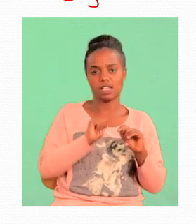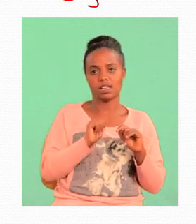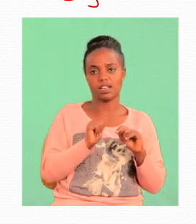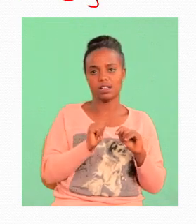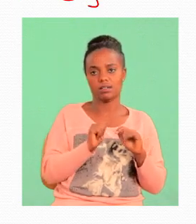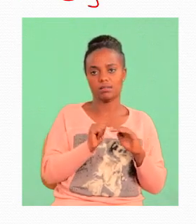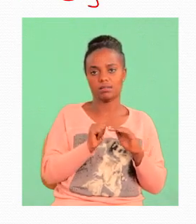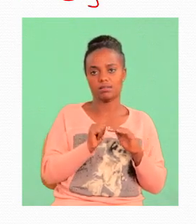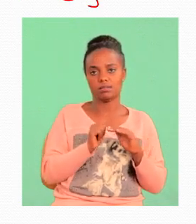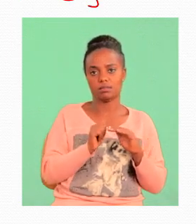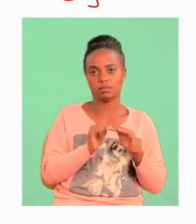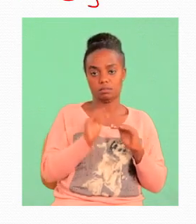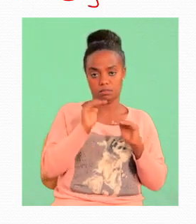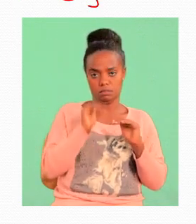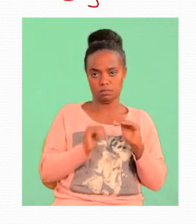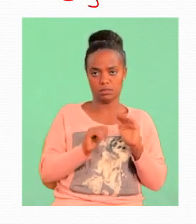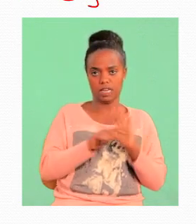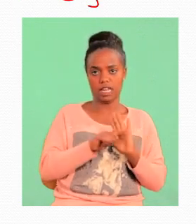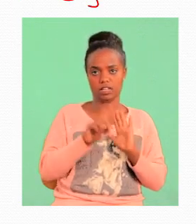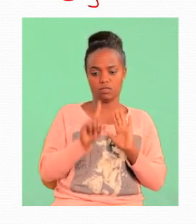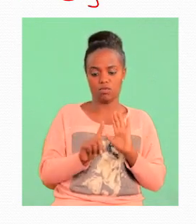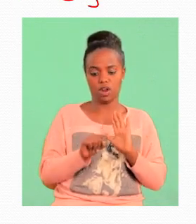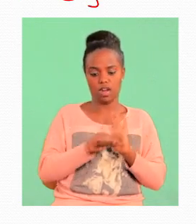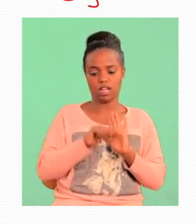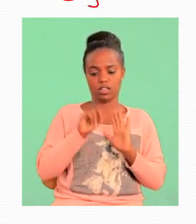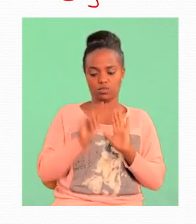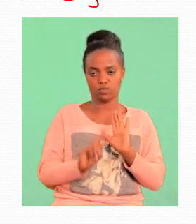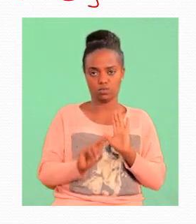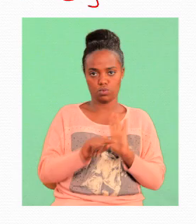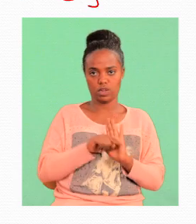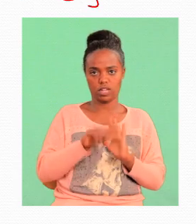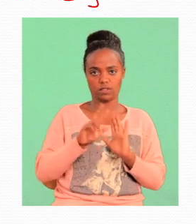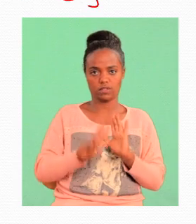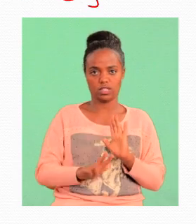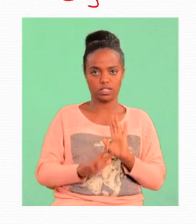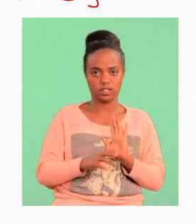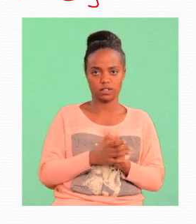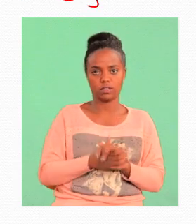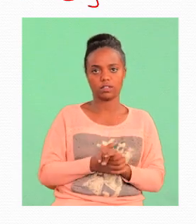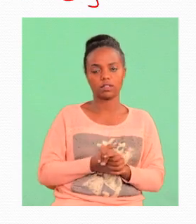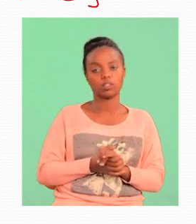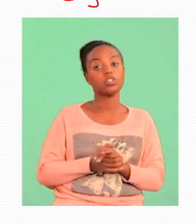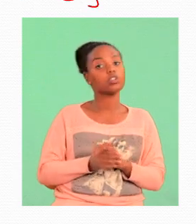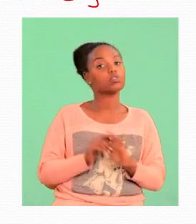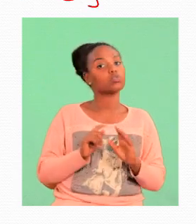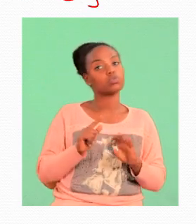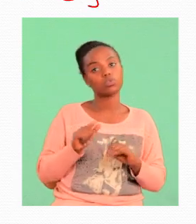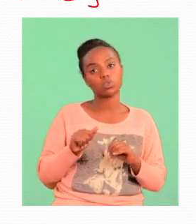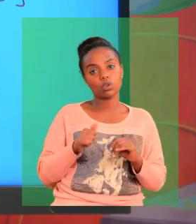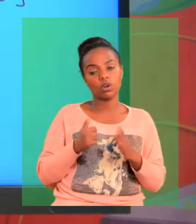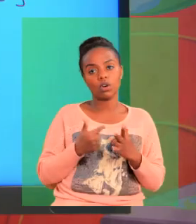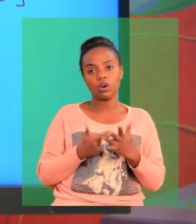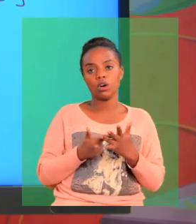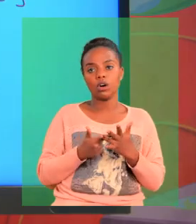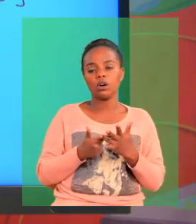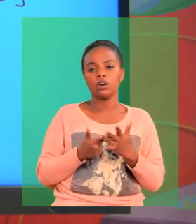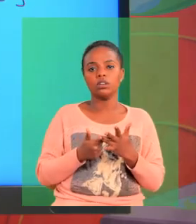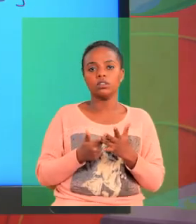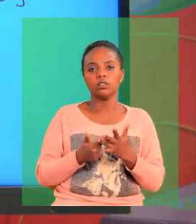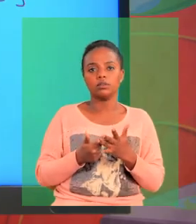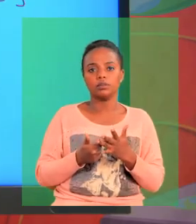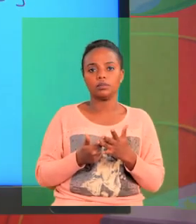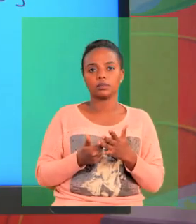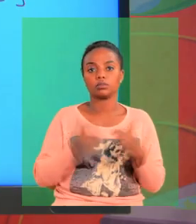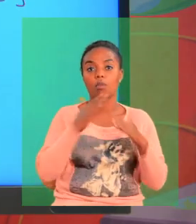1 to 3, negative 1, negative 2, and negative 3. We have this one. So to draw